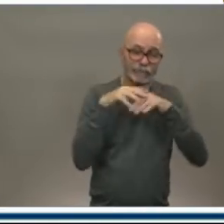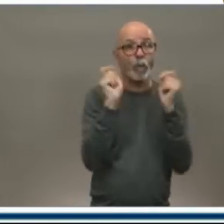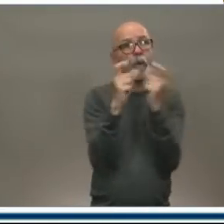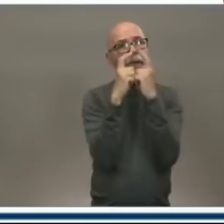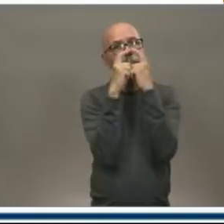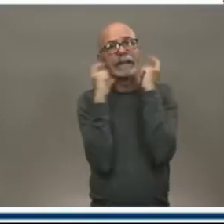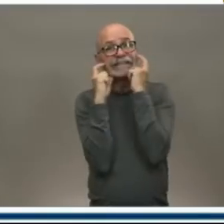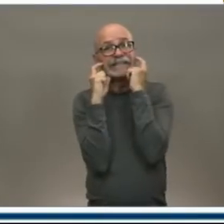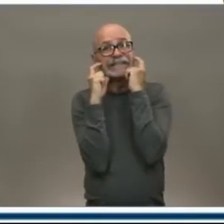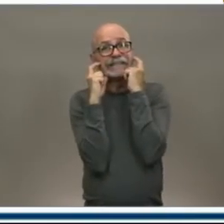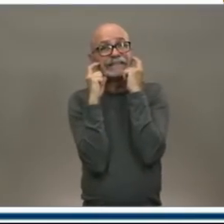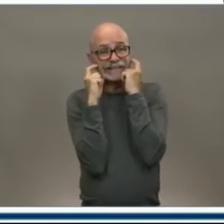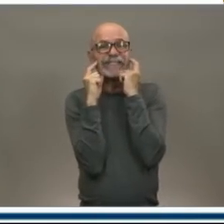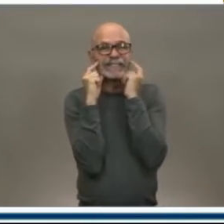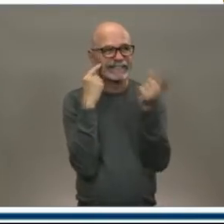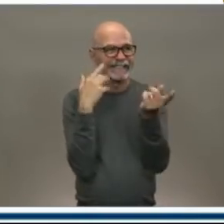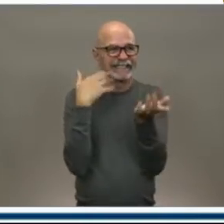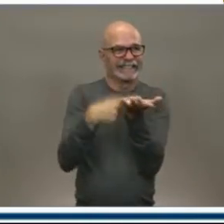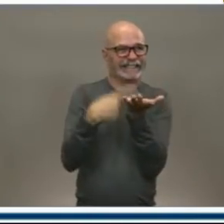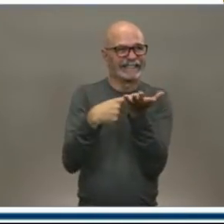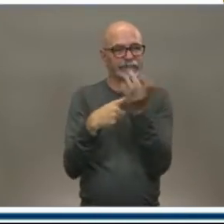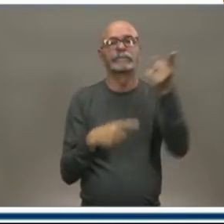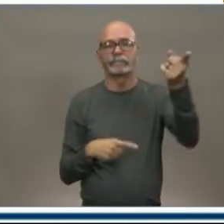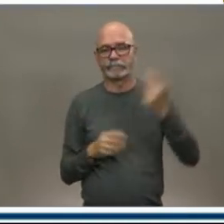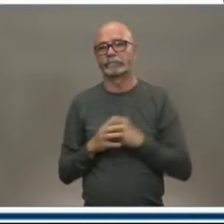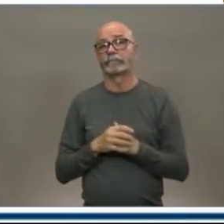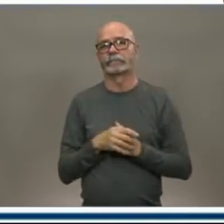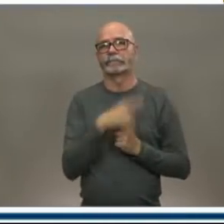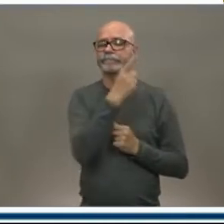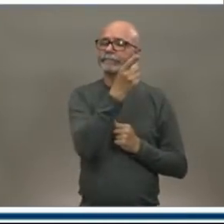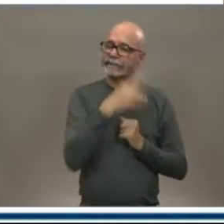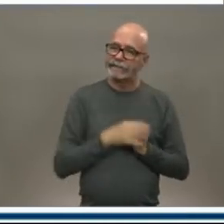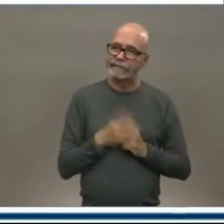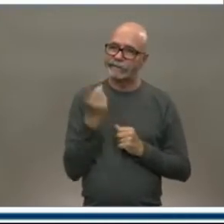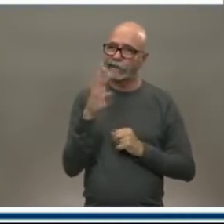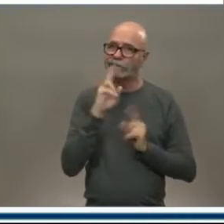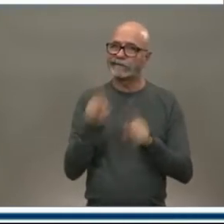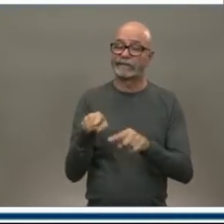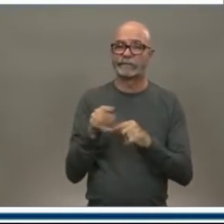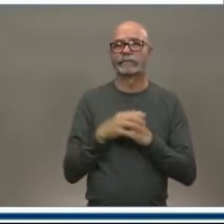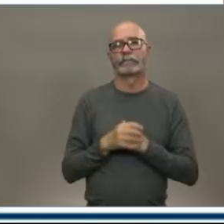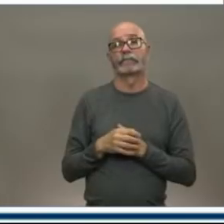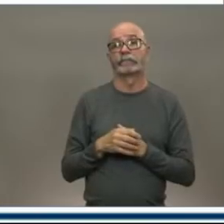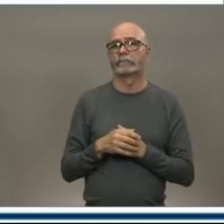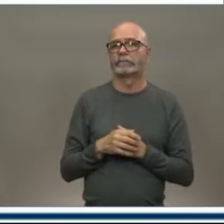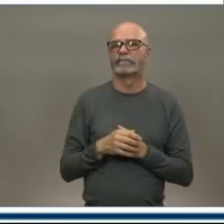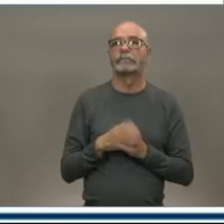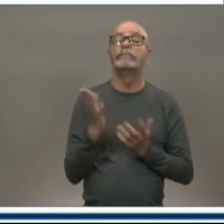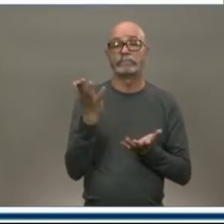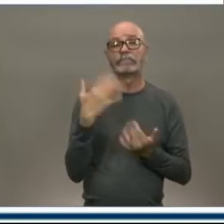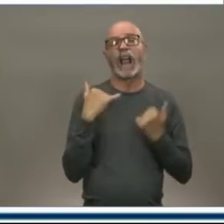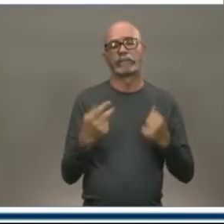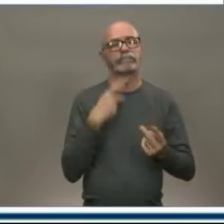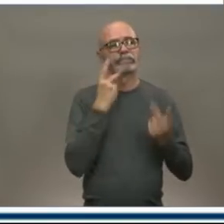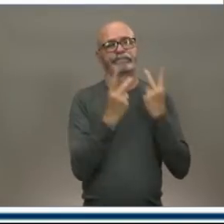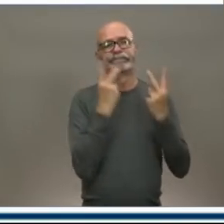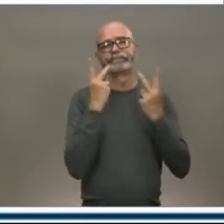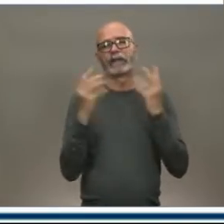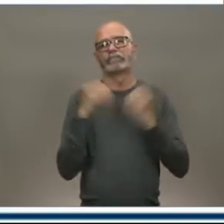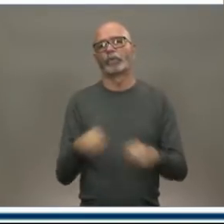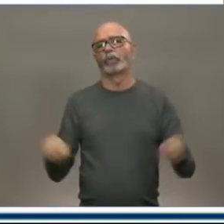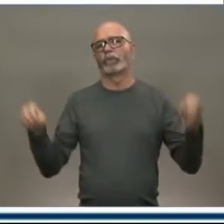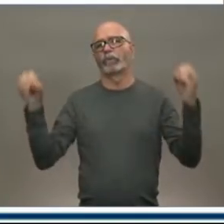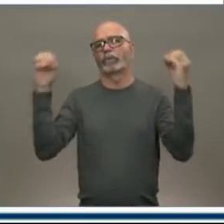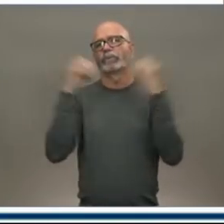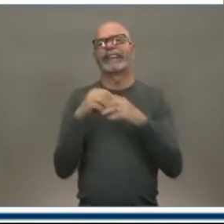COVID-19? So I think we are seeing some signals of people becoming complacent. That's why I spoke to in my remarks.